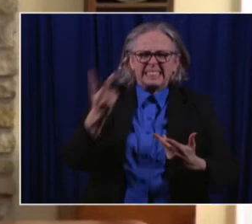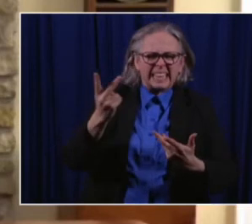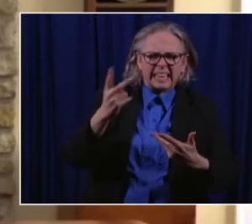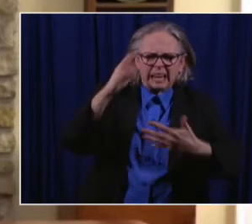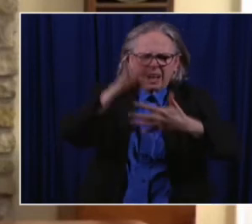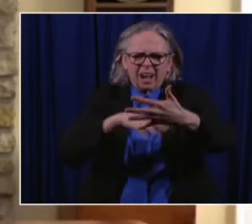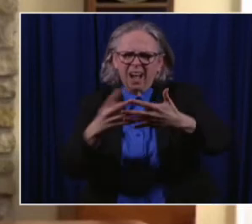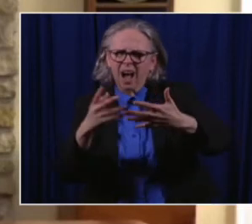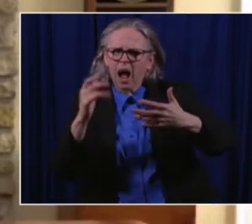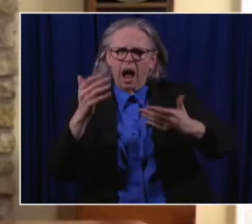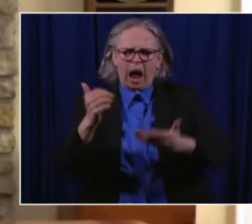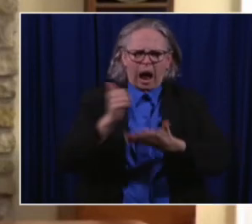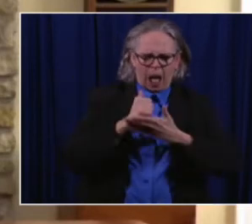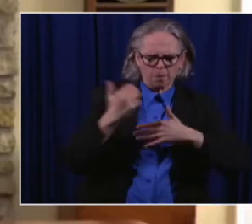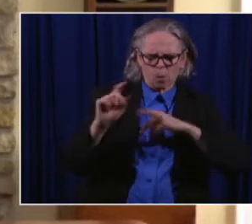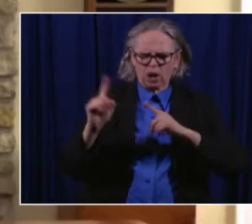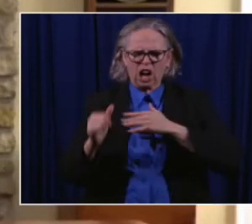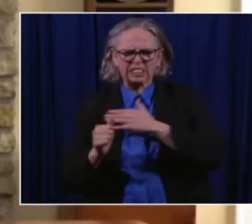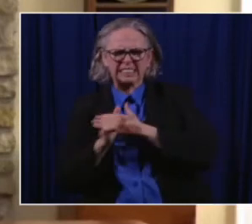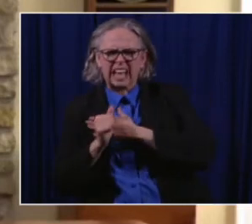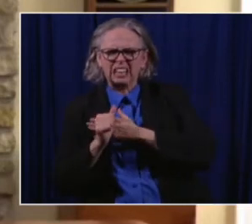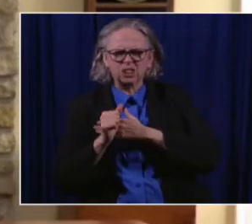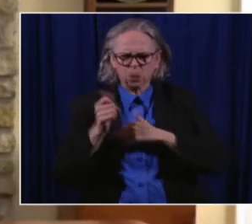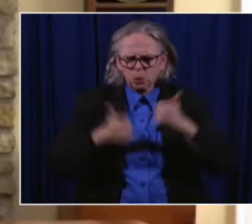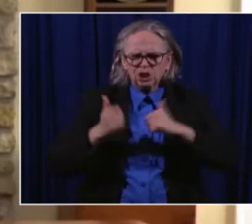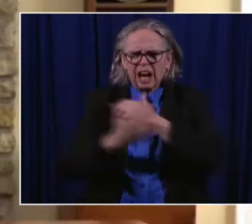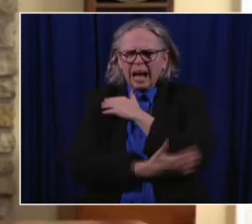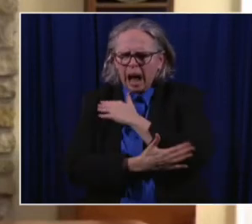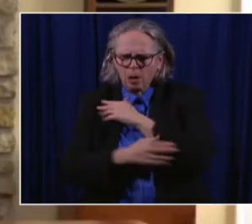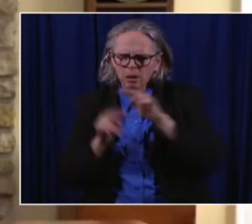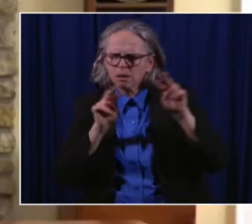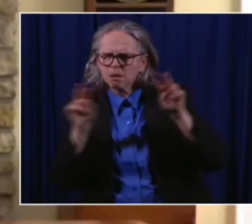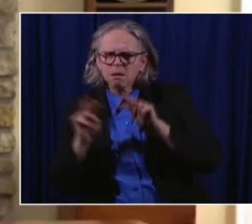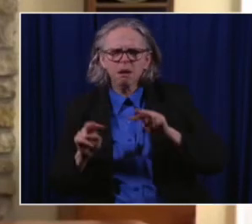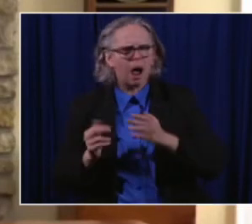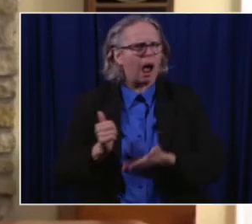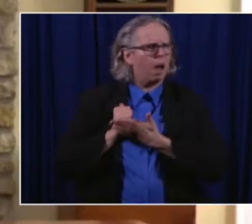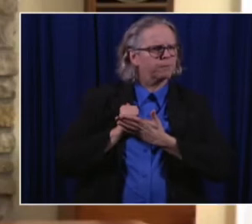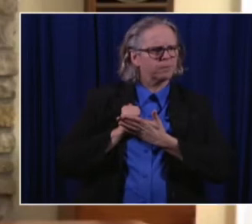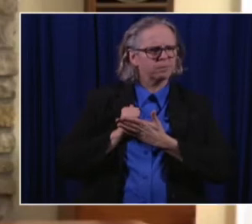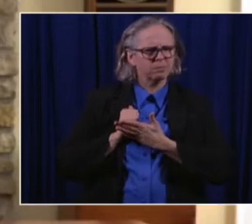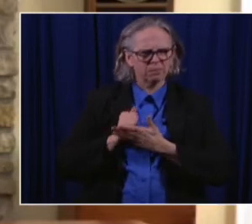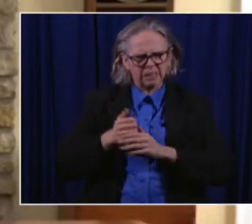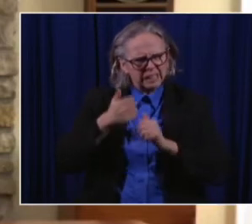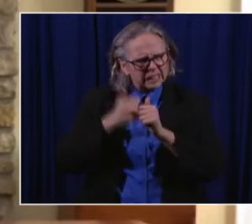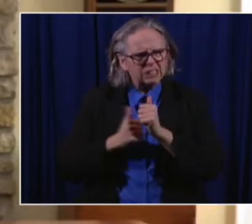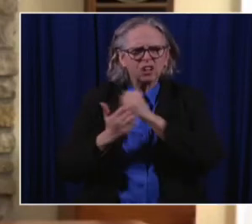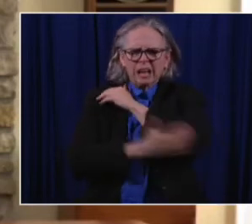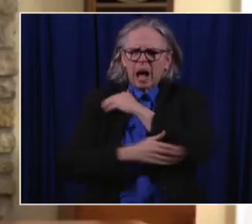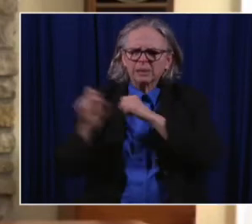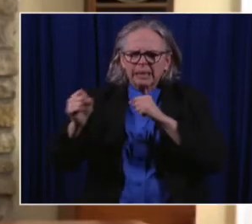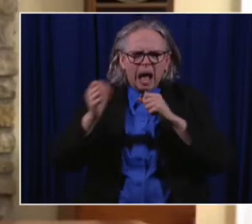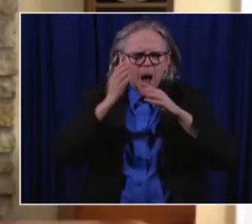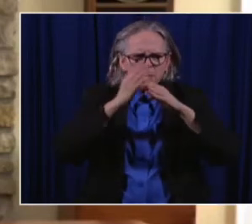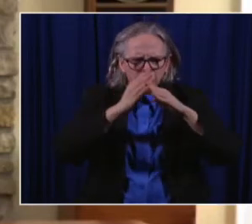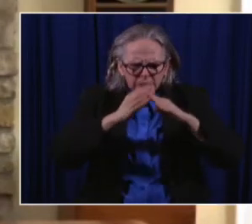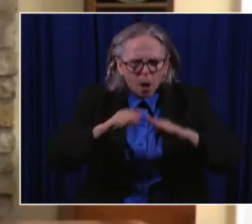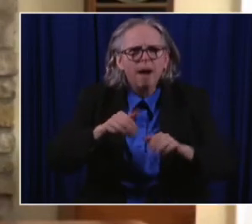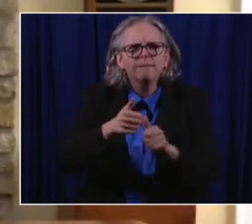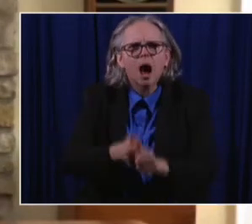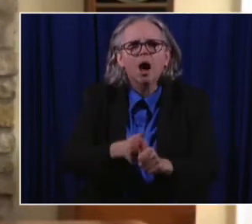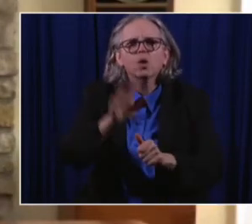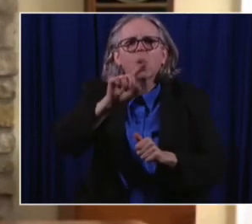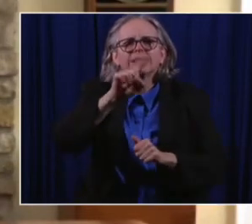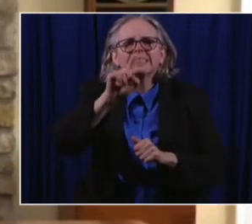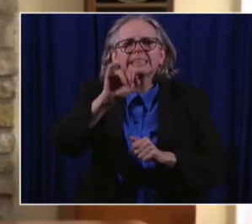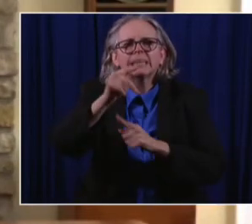danger is in your county. And if it's a larger county, you can break it down by zip code. You can see what the danger